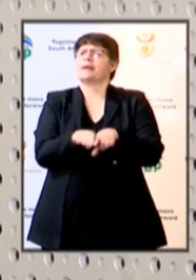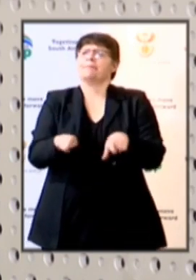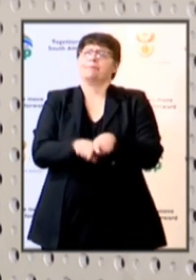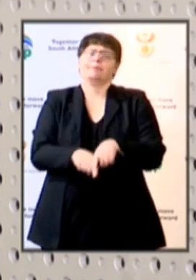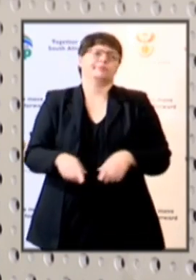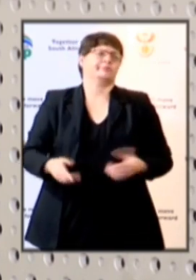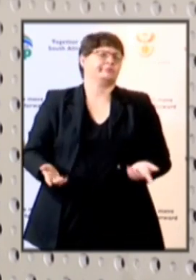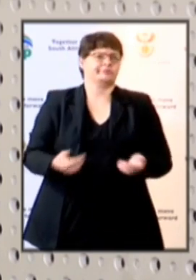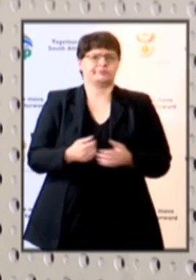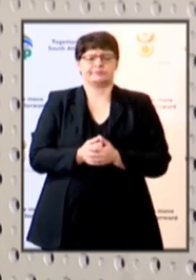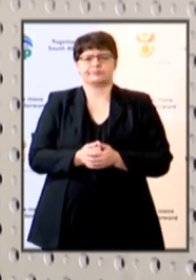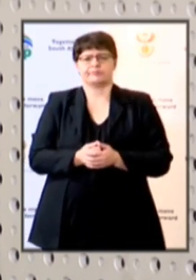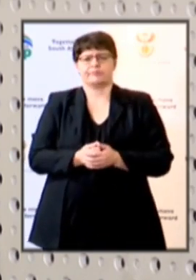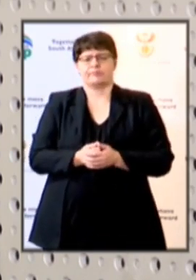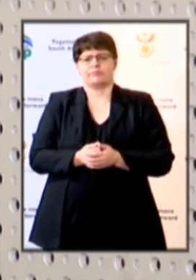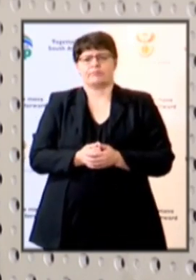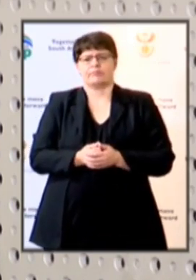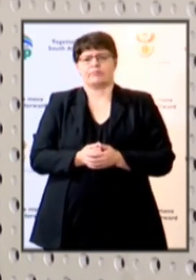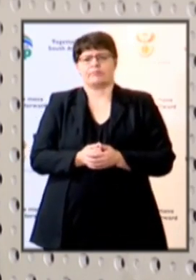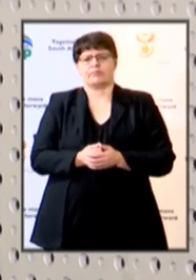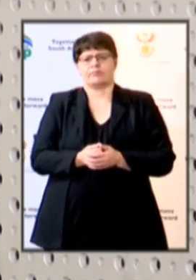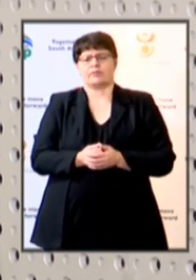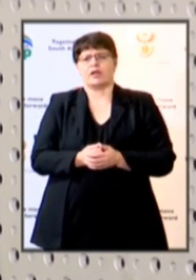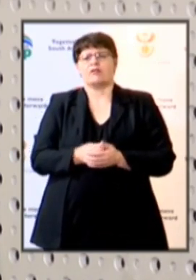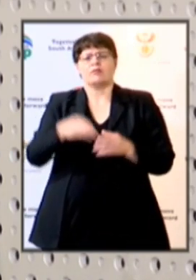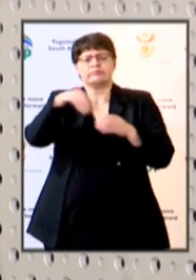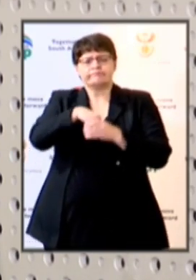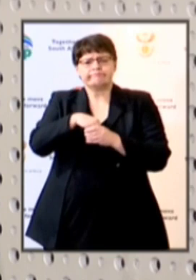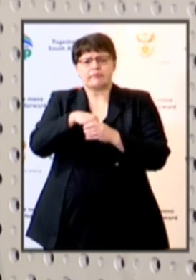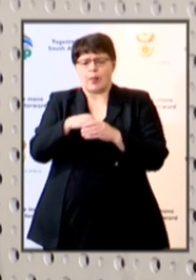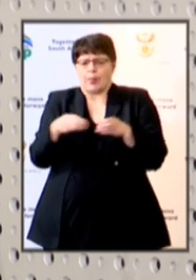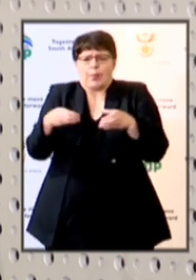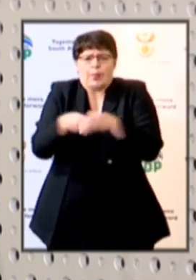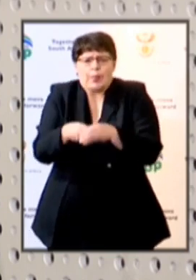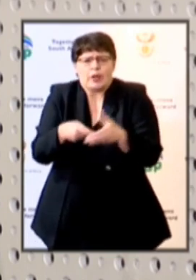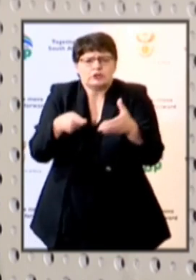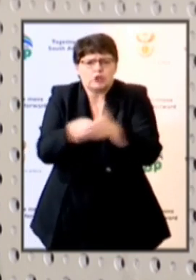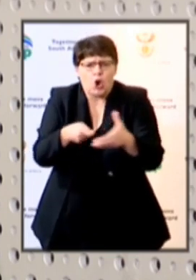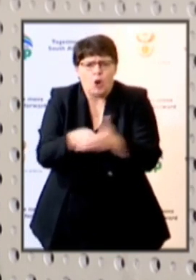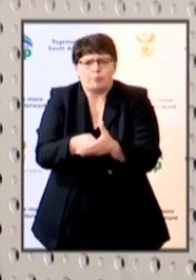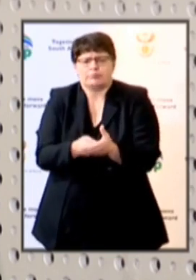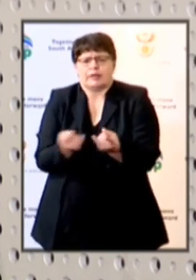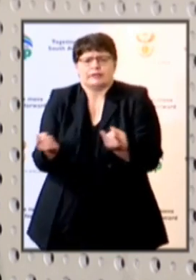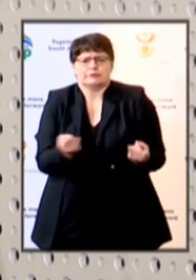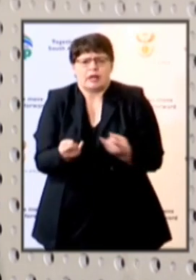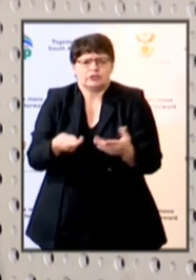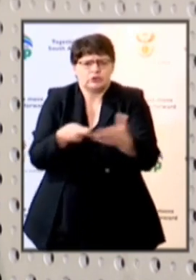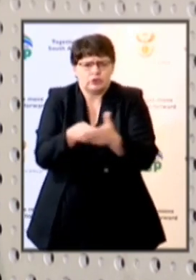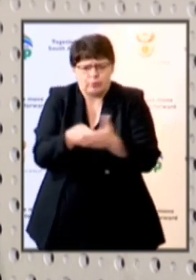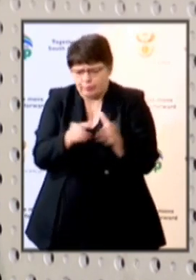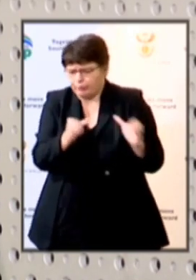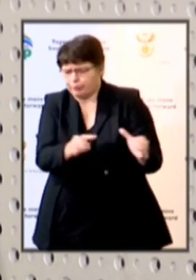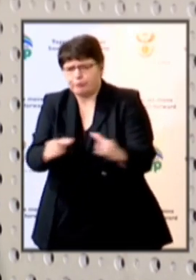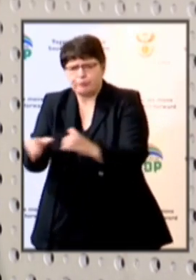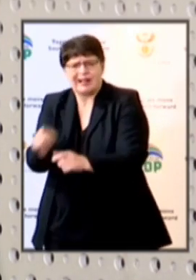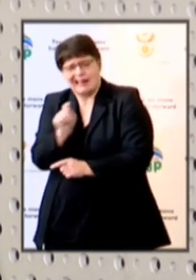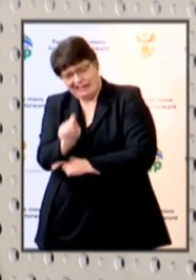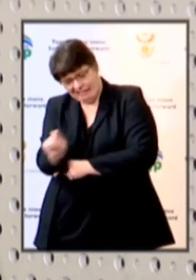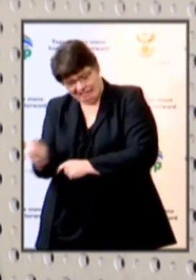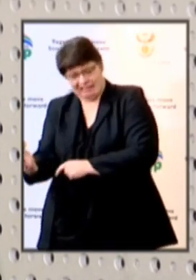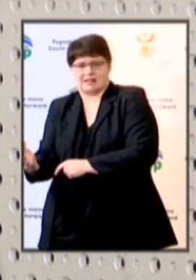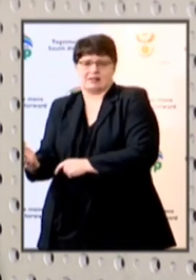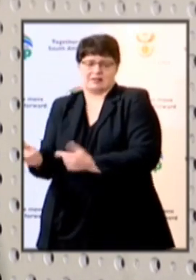the reference to informal trading and to spaza shops.